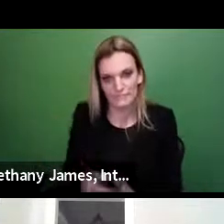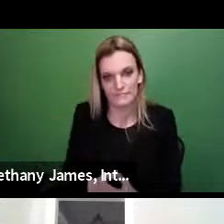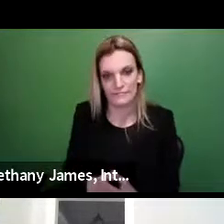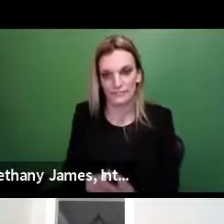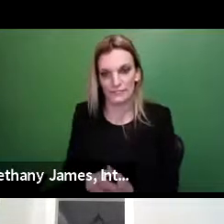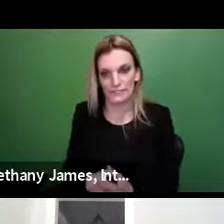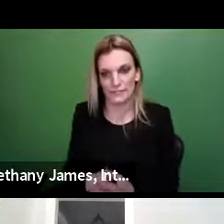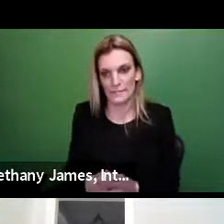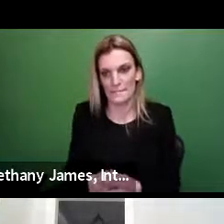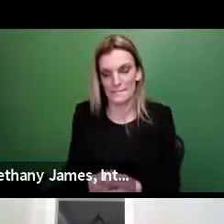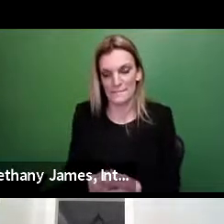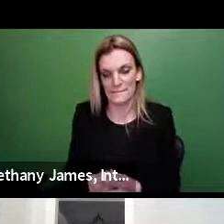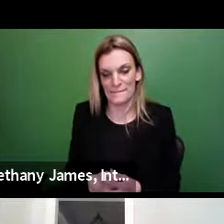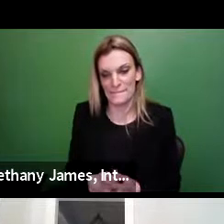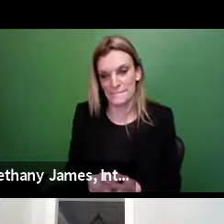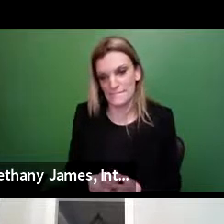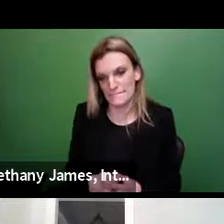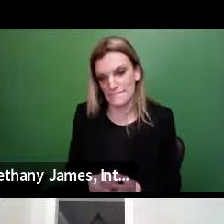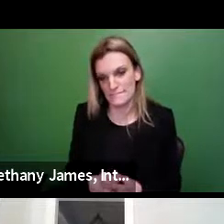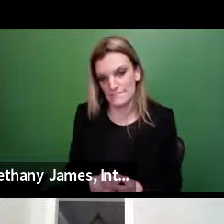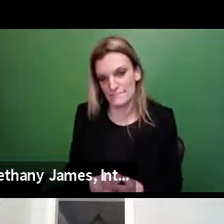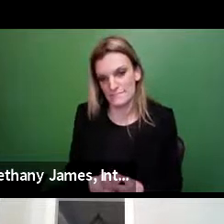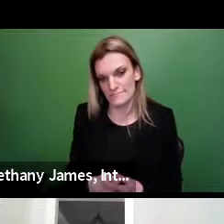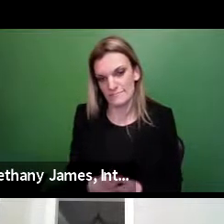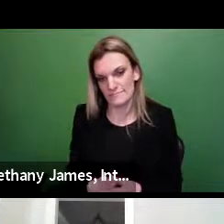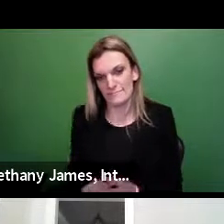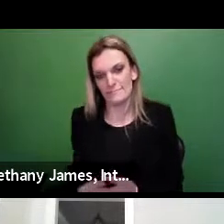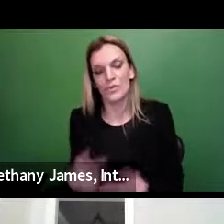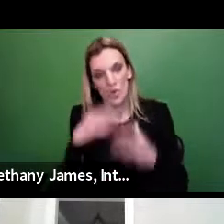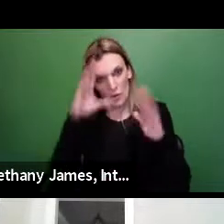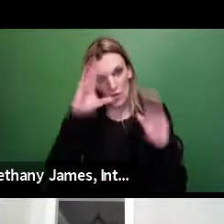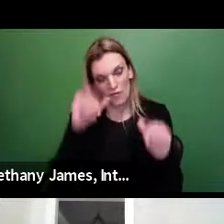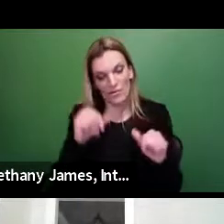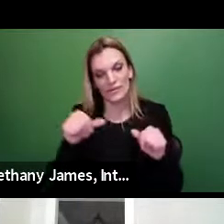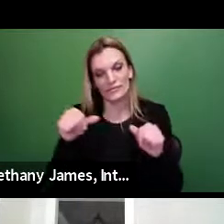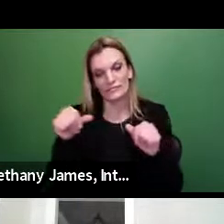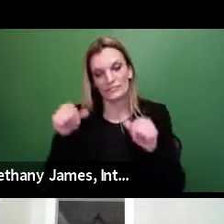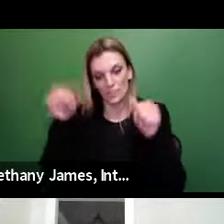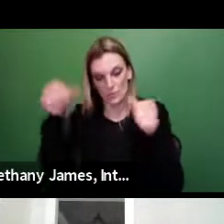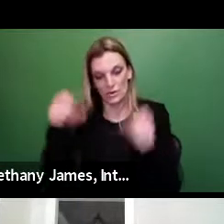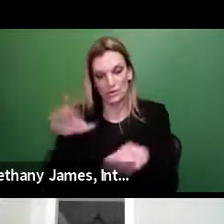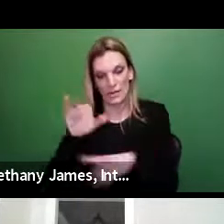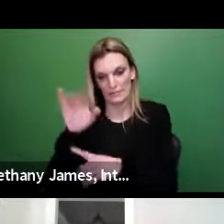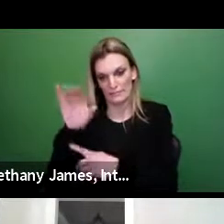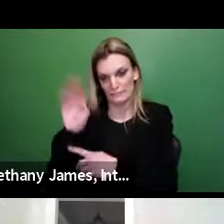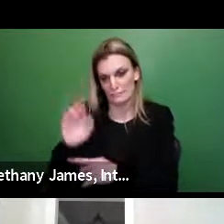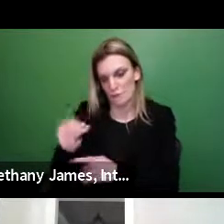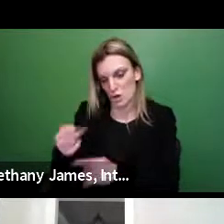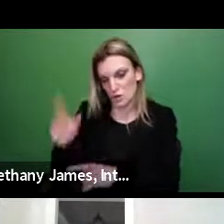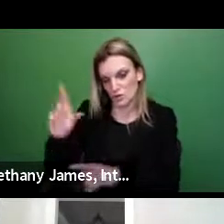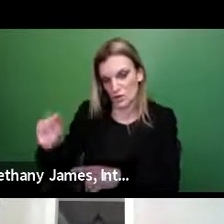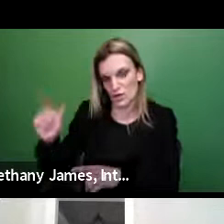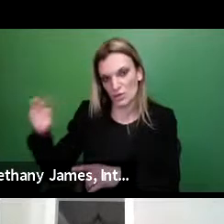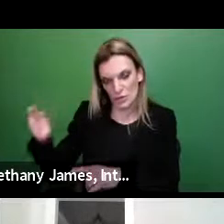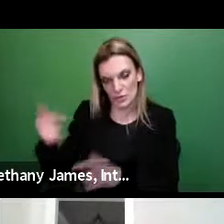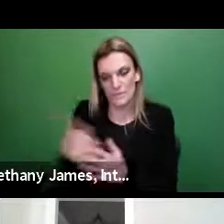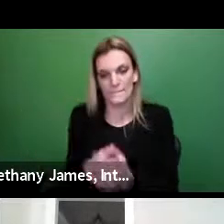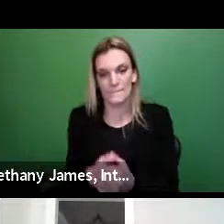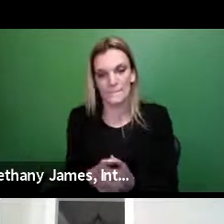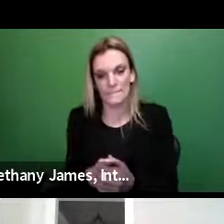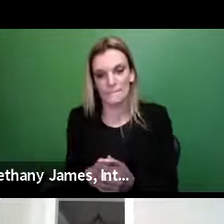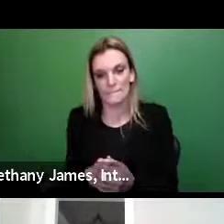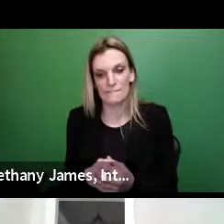2021. Then we'll need to post it, and we're hoping to post it by March of 2021. A quick overview of the